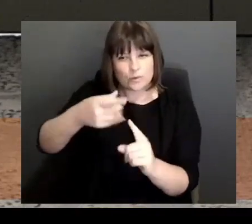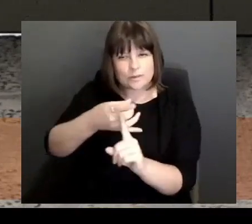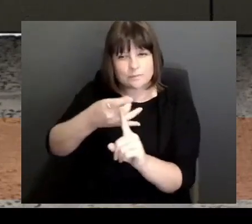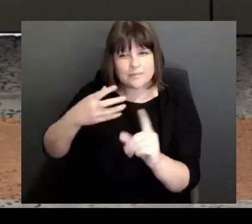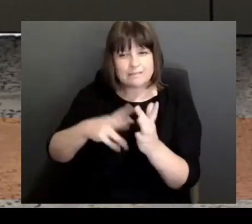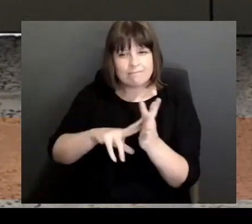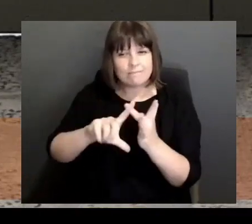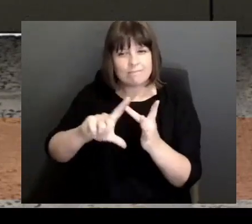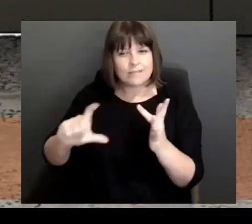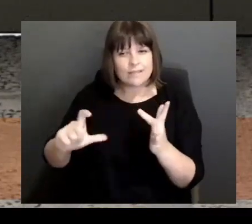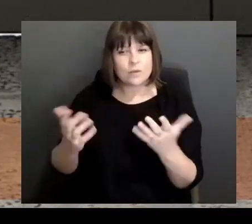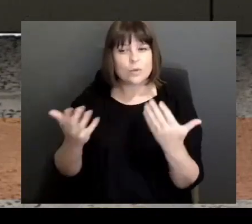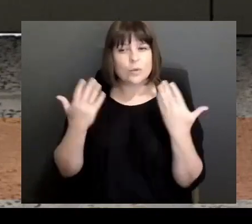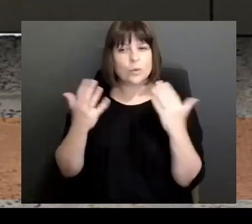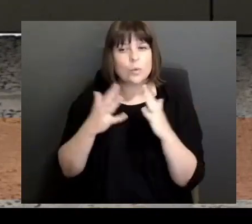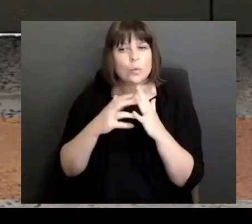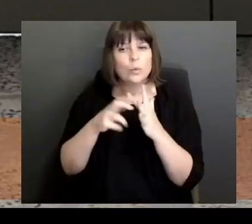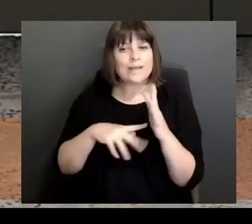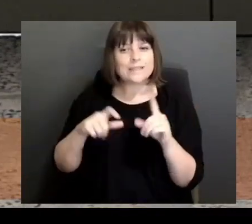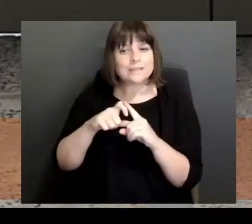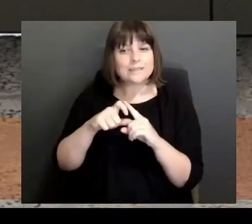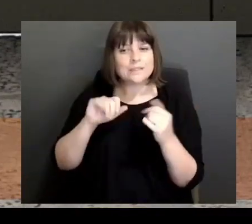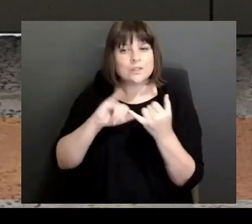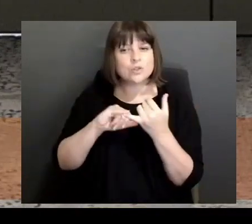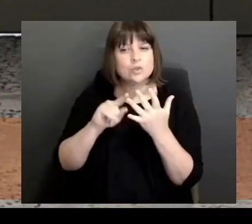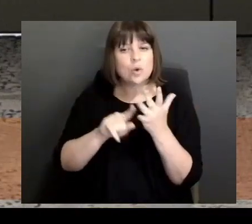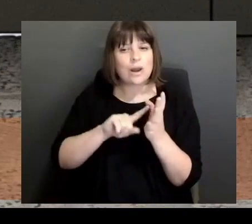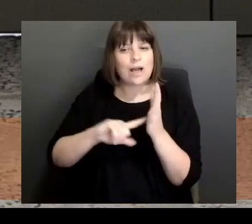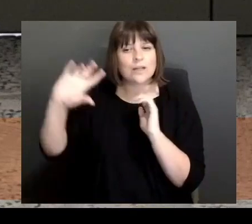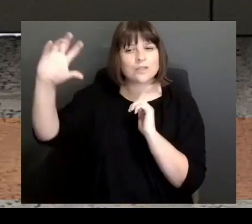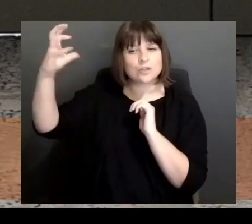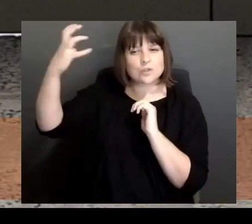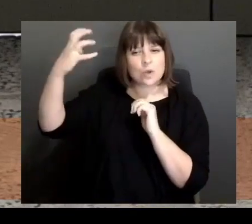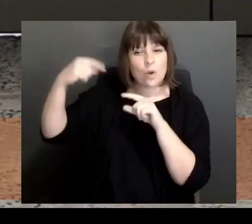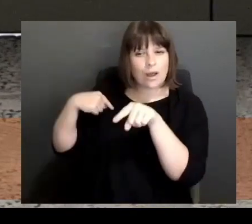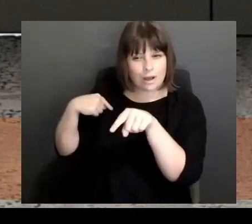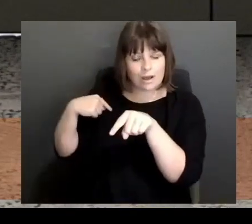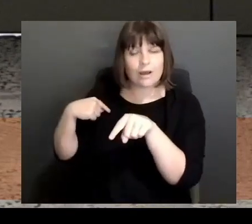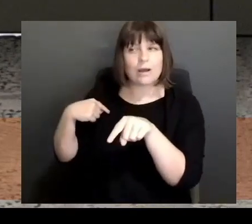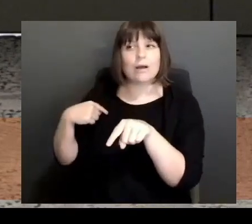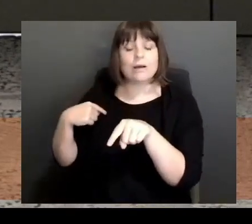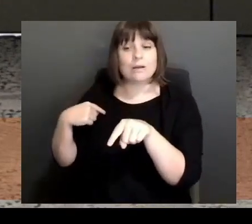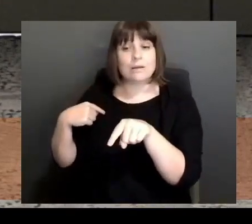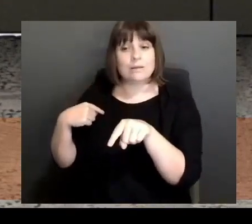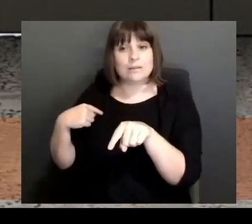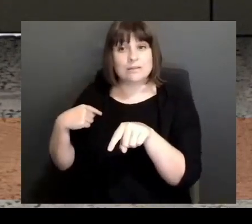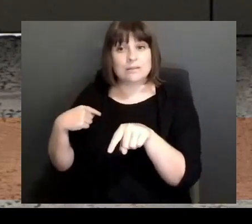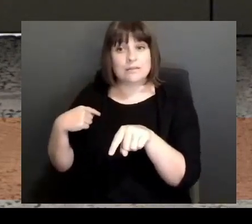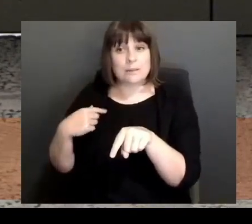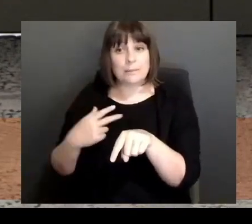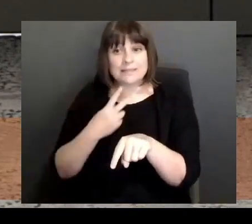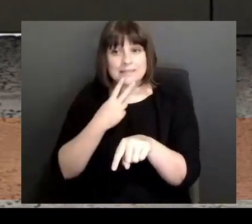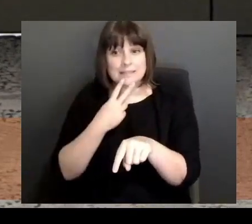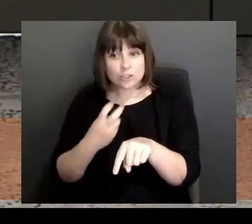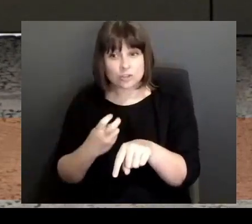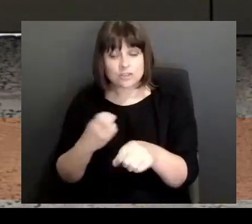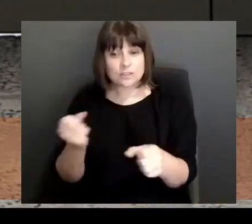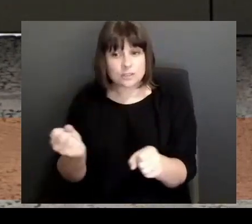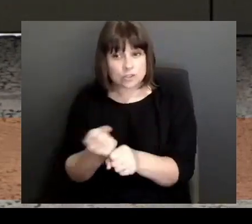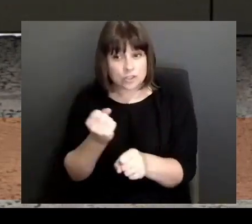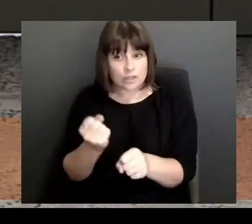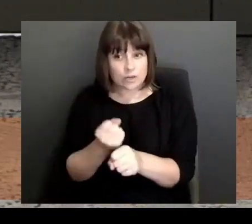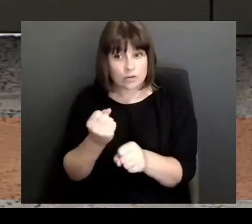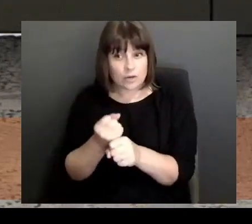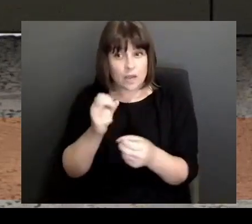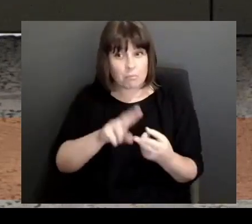solar, has seen the share of renewable energy in Victoria's electricity generation profile increase from